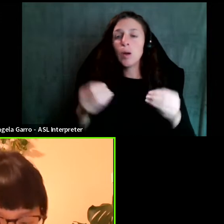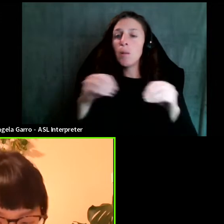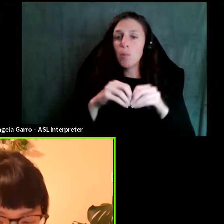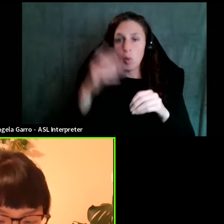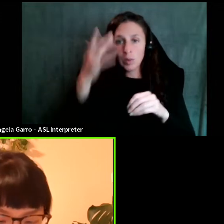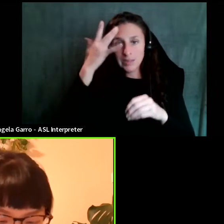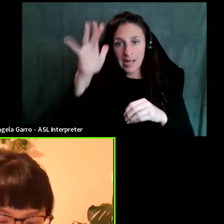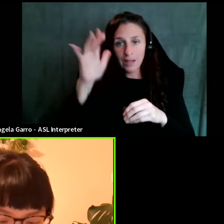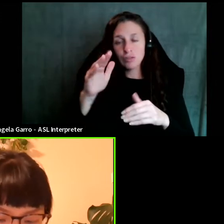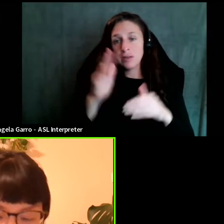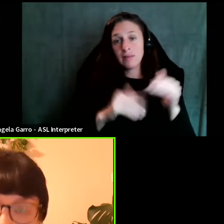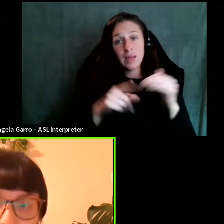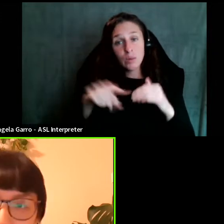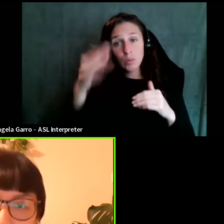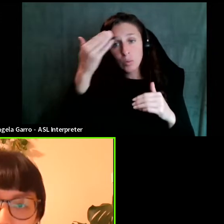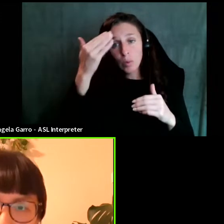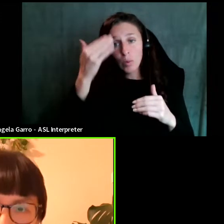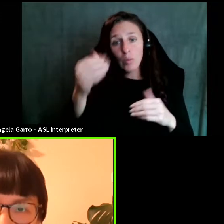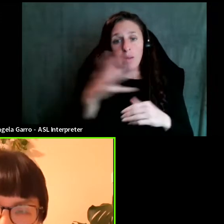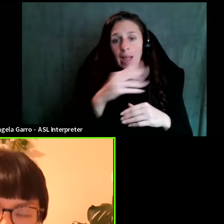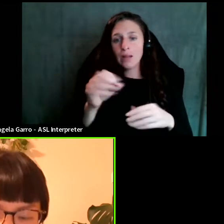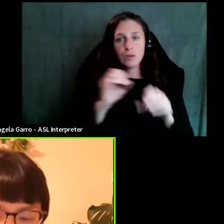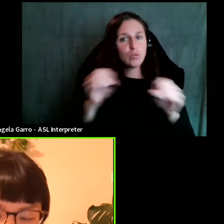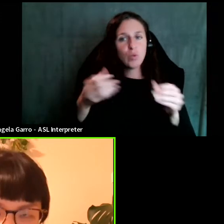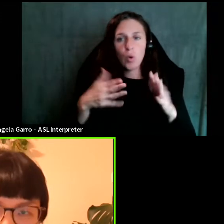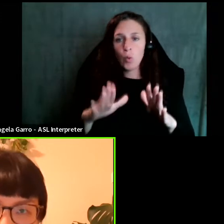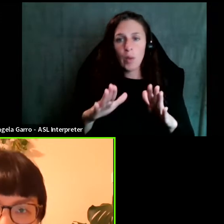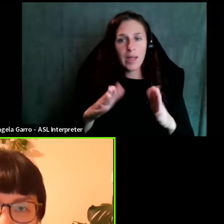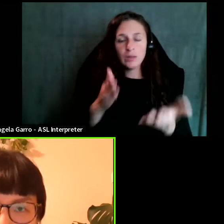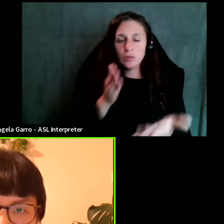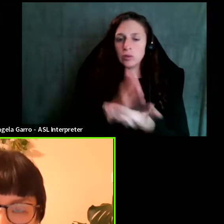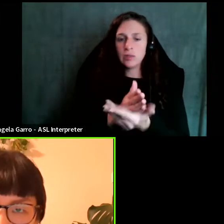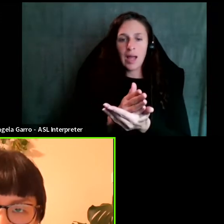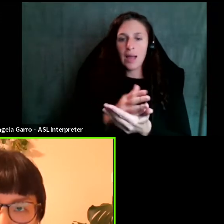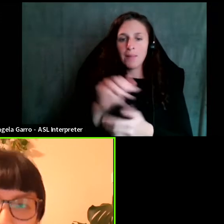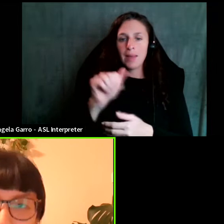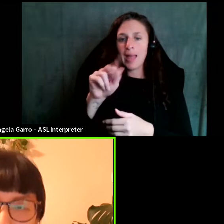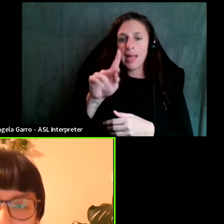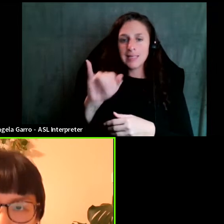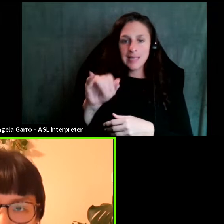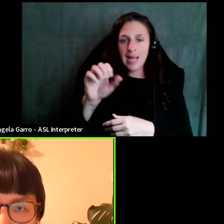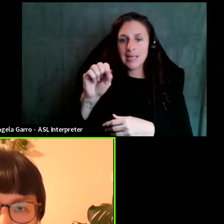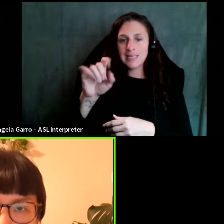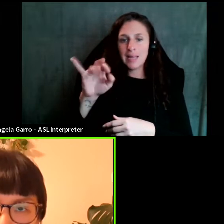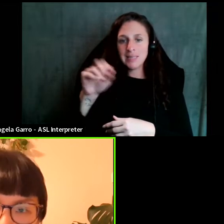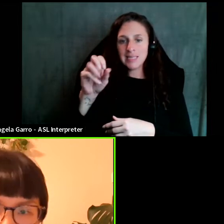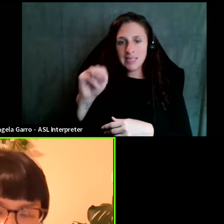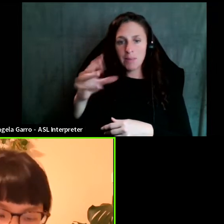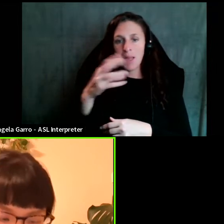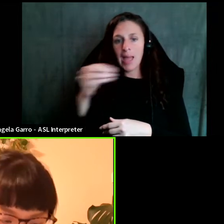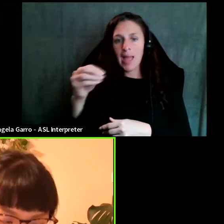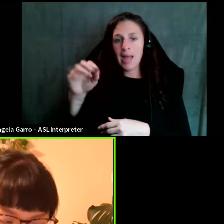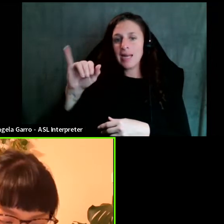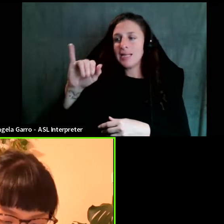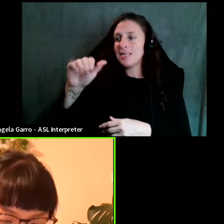than you know, and there is no way to stop anti-Semitism or Islamophobia if we don't name it.